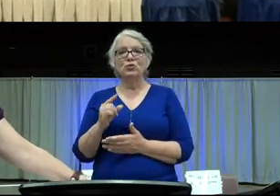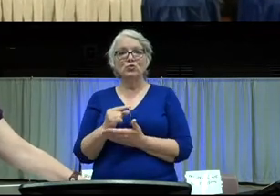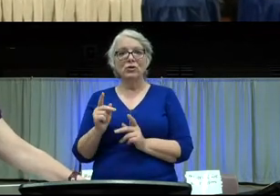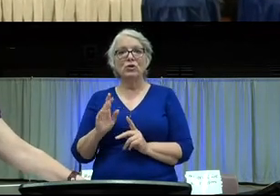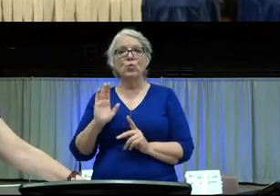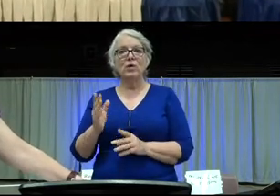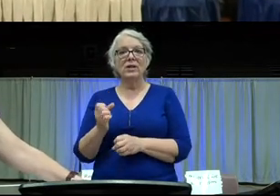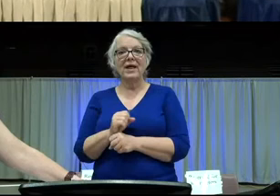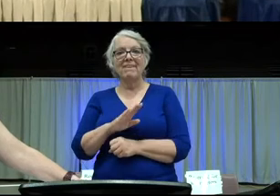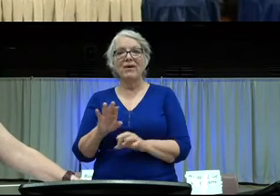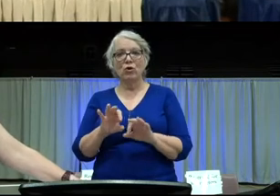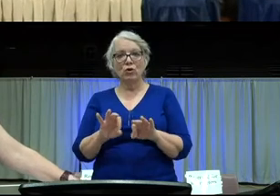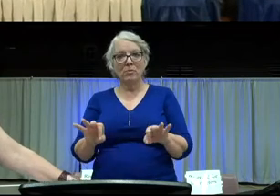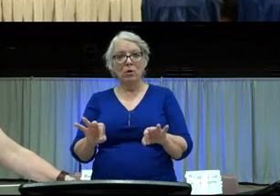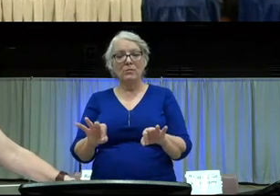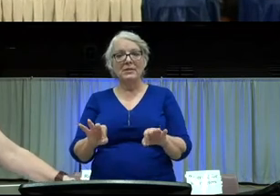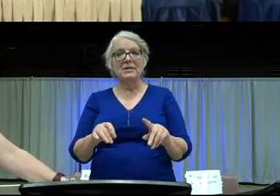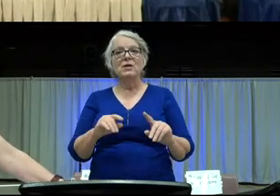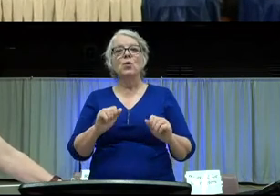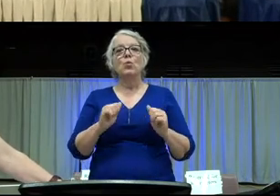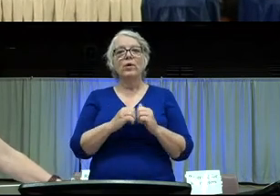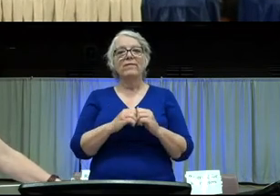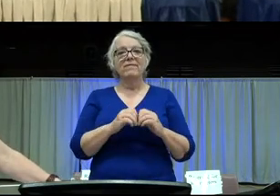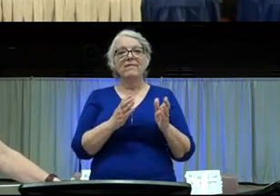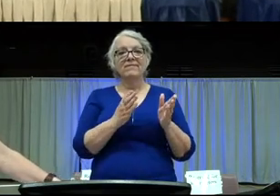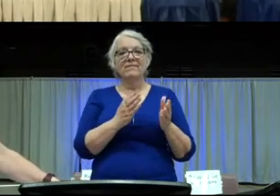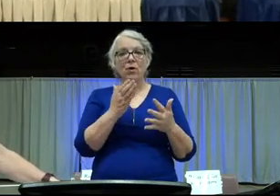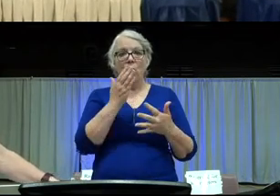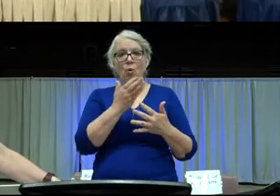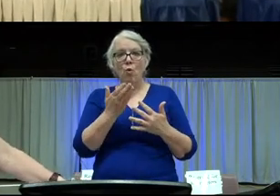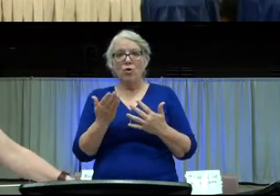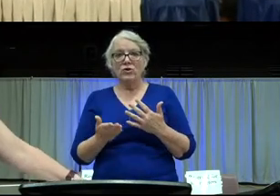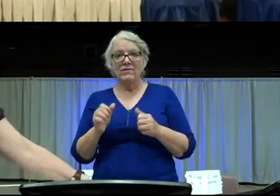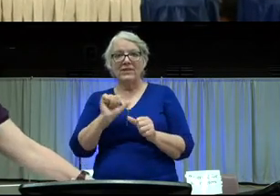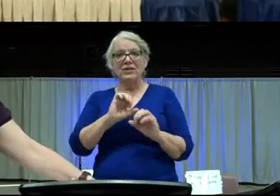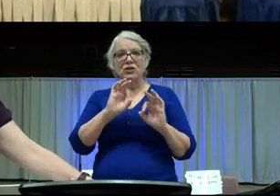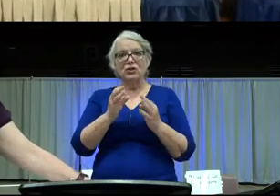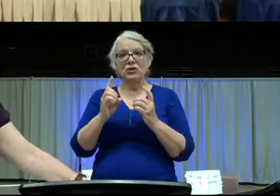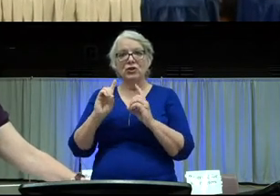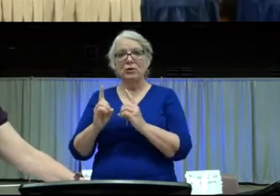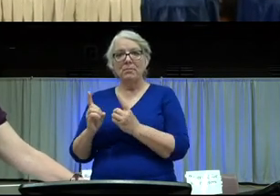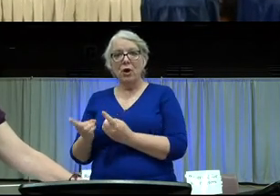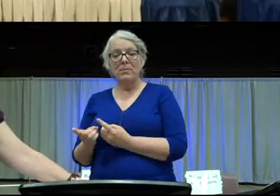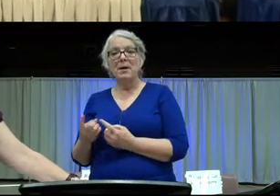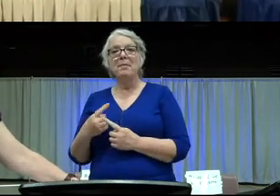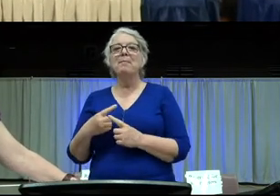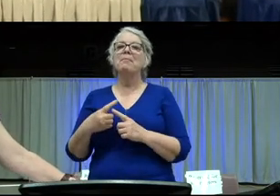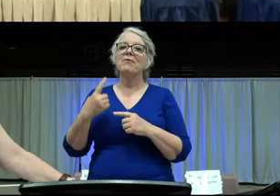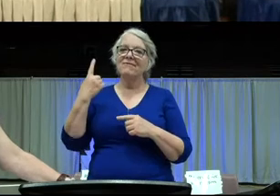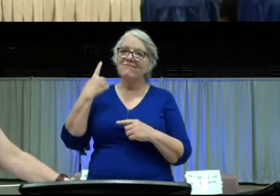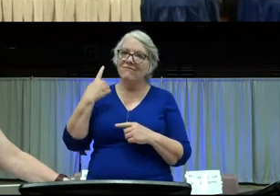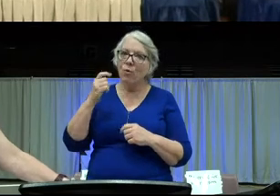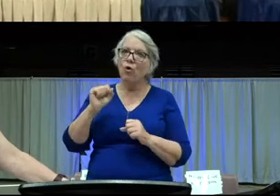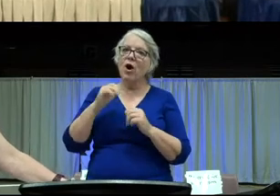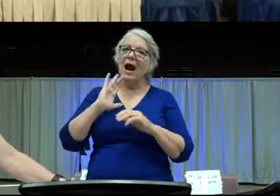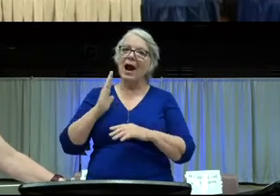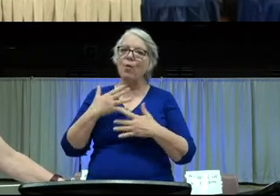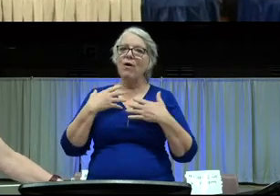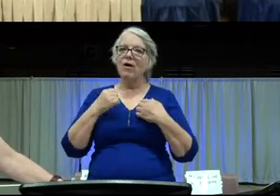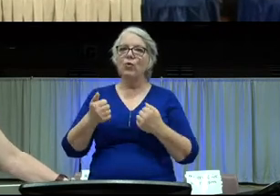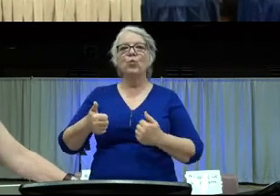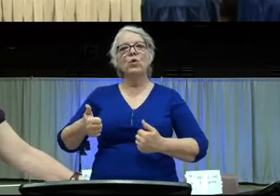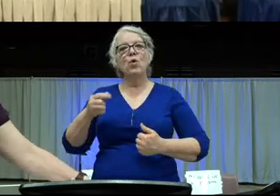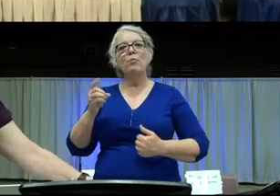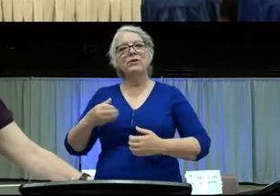in departmental order. For the health of all, the platform party will not be shaking hands with graduates, but we are